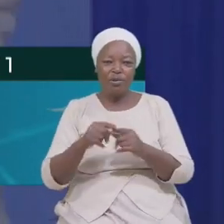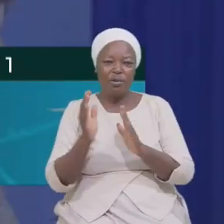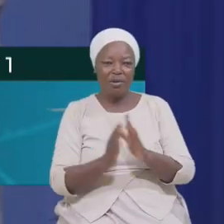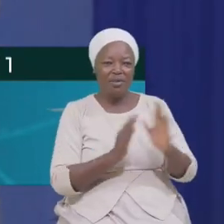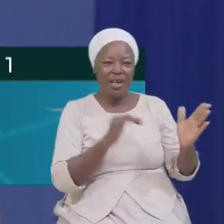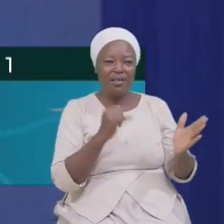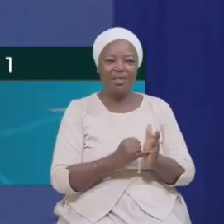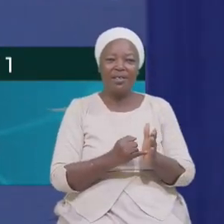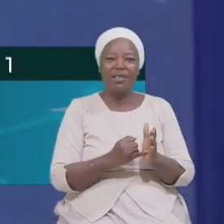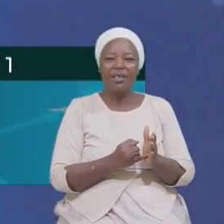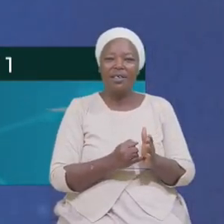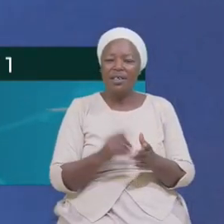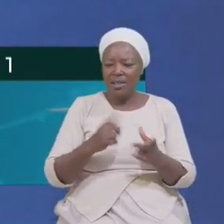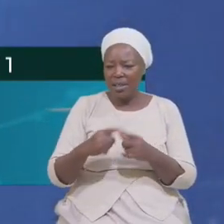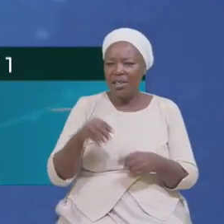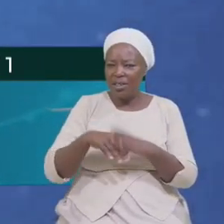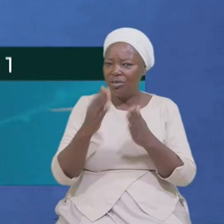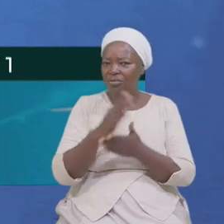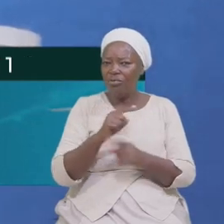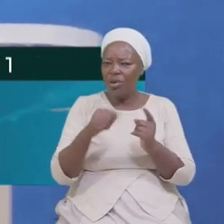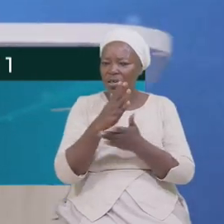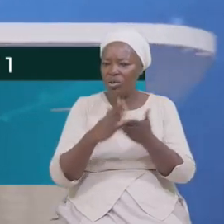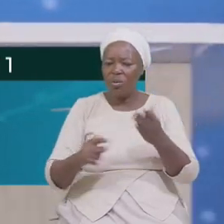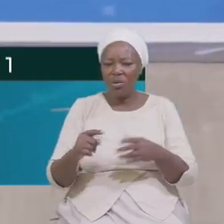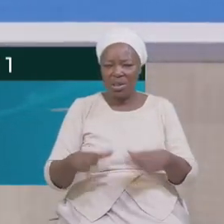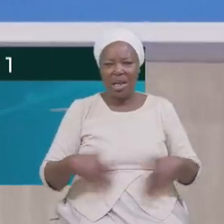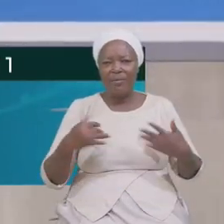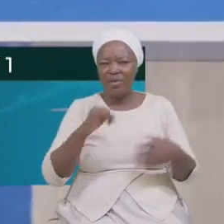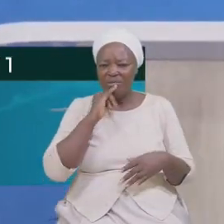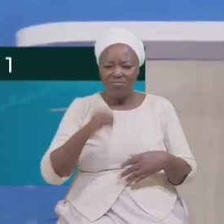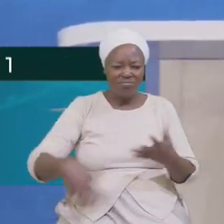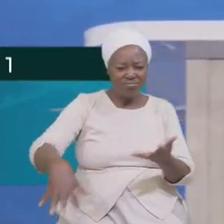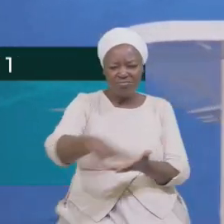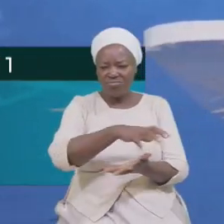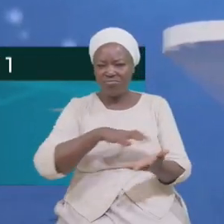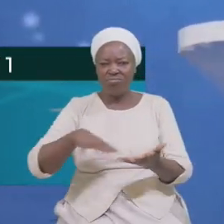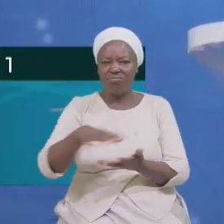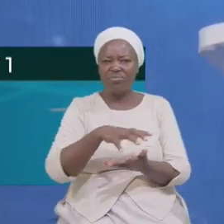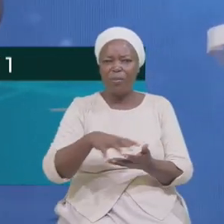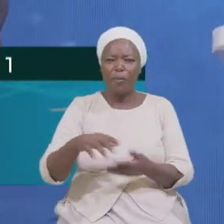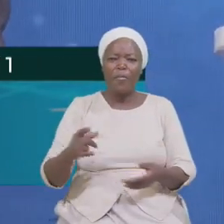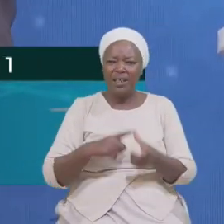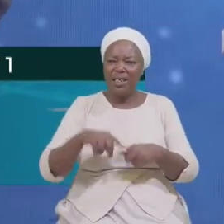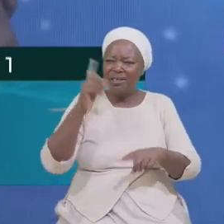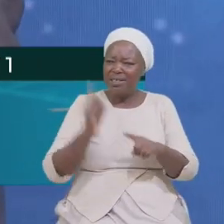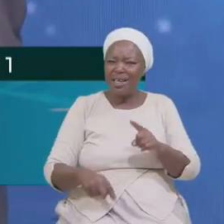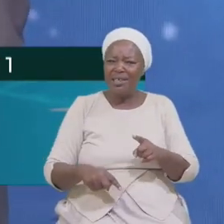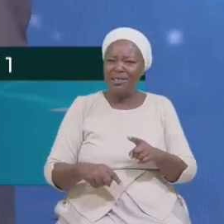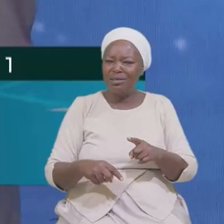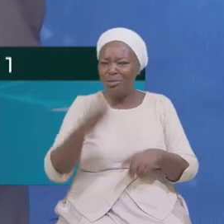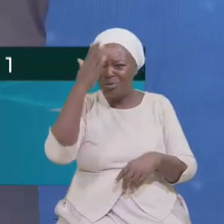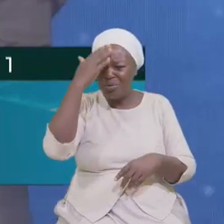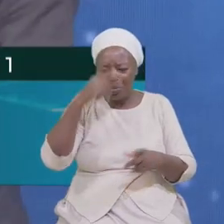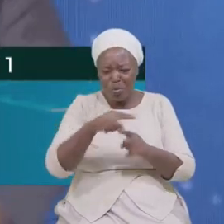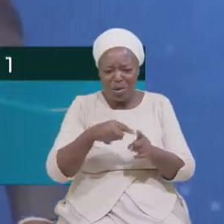to order it. If somebody's life is disorderly, in shambles, he cannot even know when to pick this and when